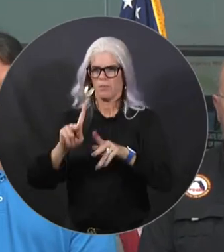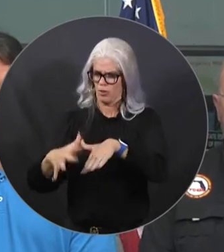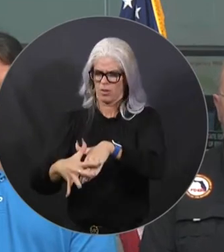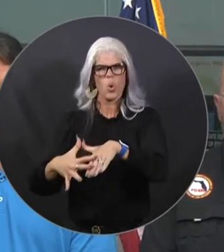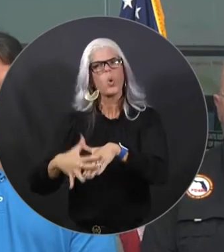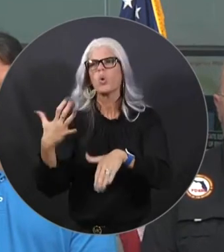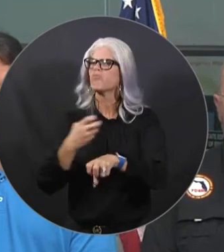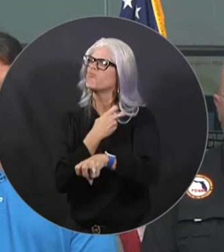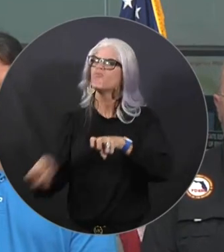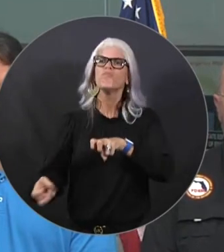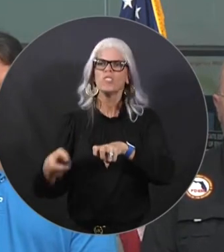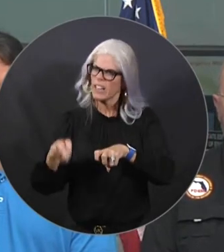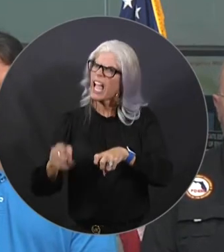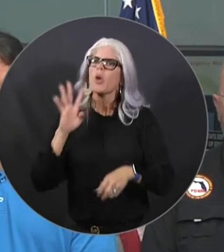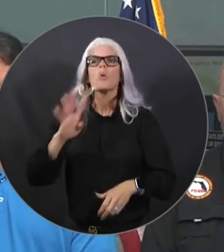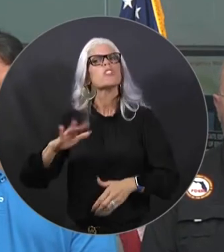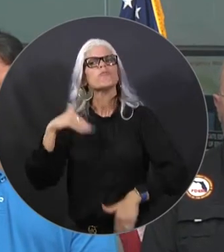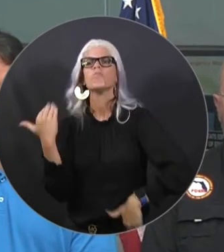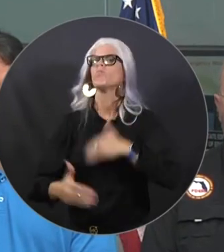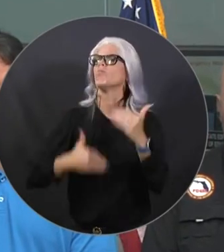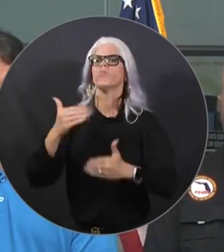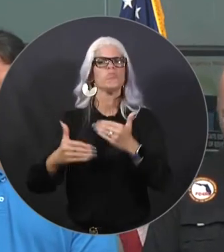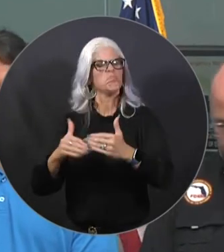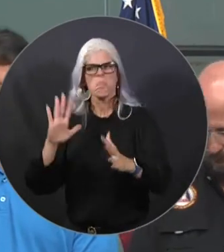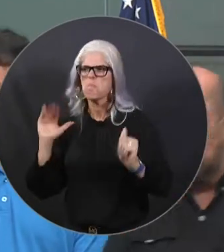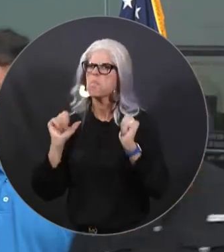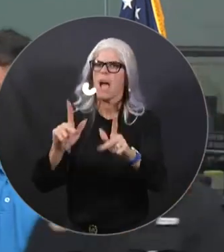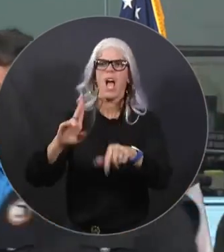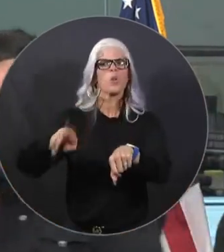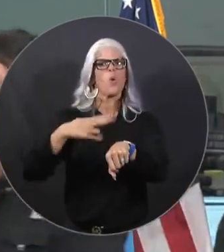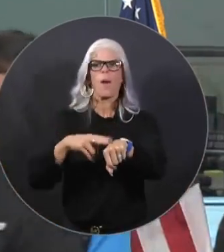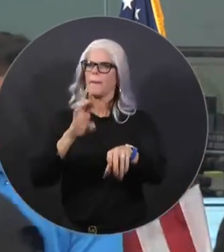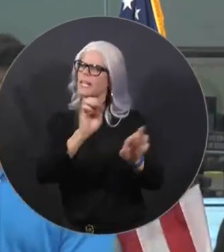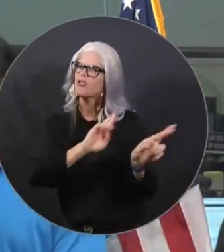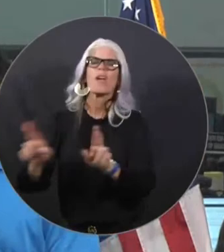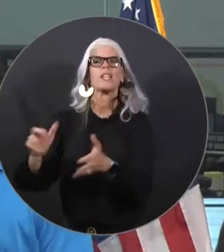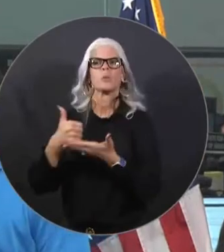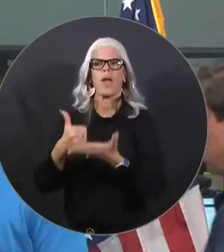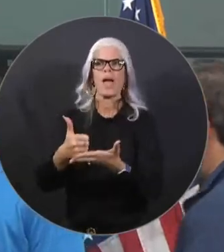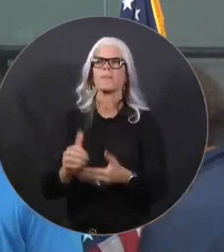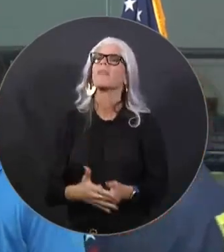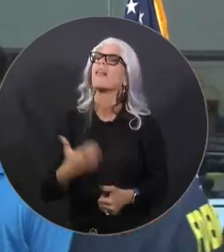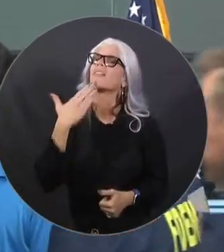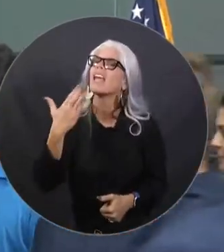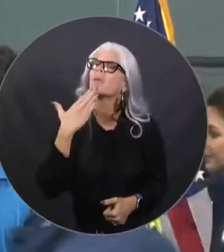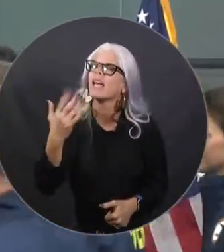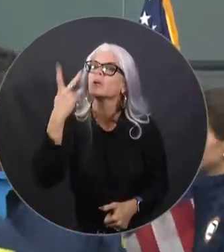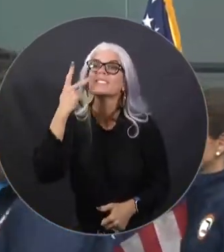sure that we can kind of pave the way for them. All right, we'll see you guys in the morning. Thank you.